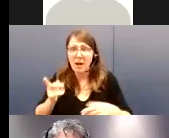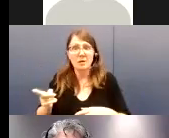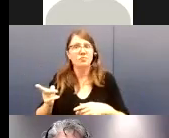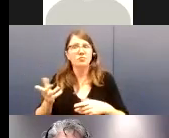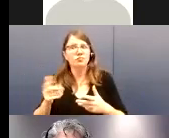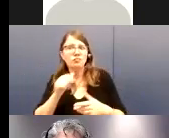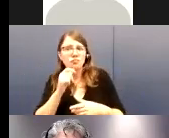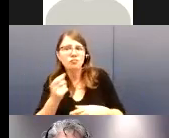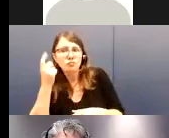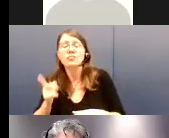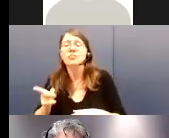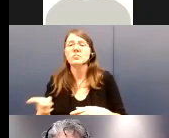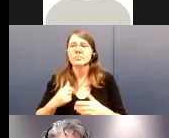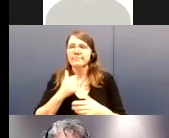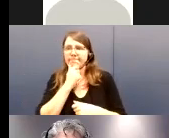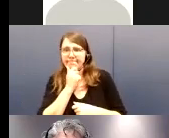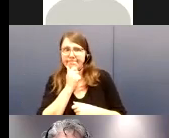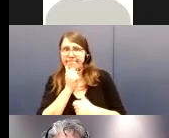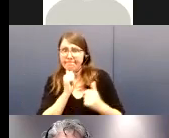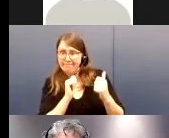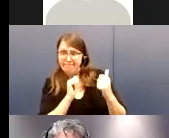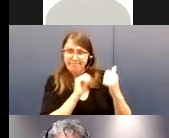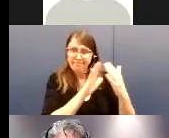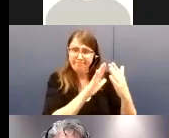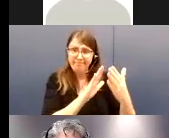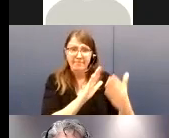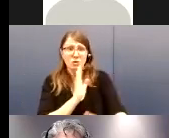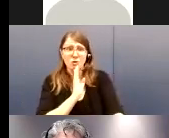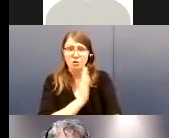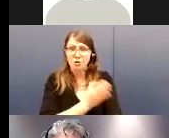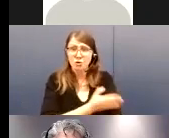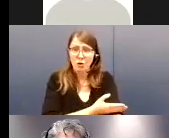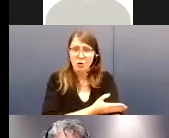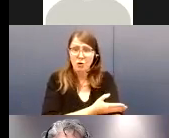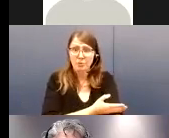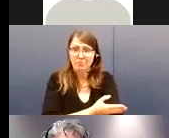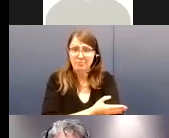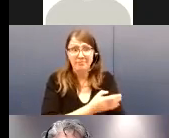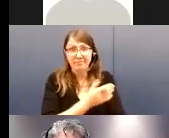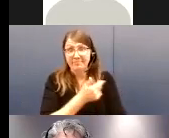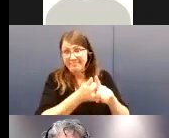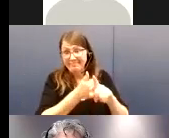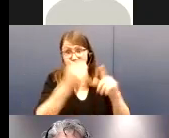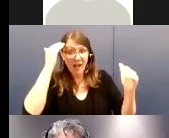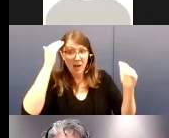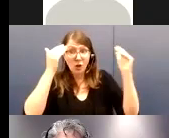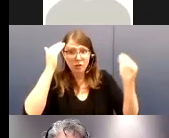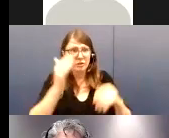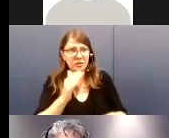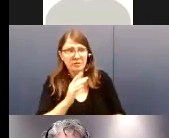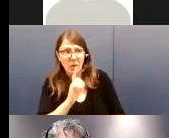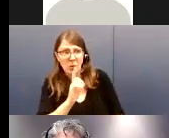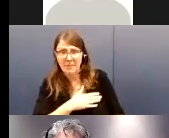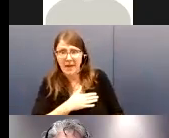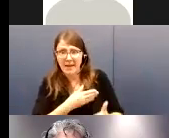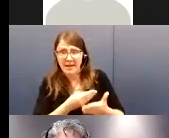Was fearful about having this conversation with the adult child to say, where is my money going? It's a